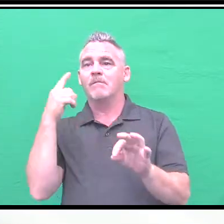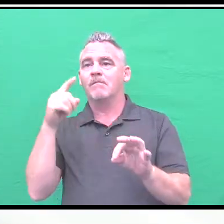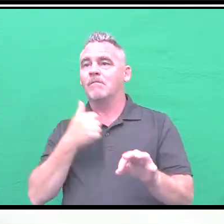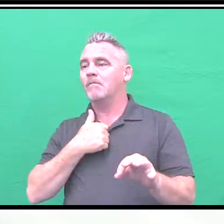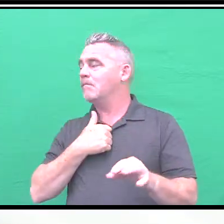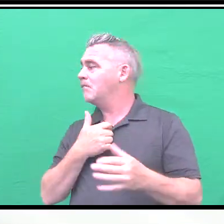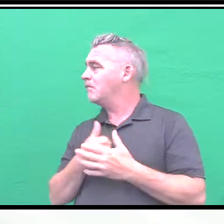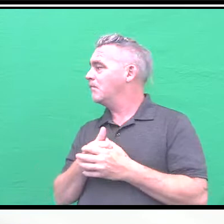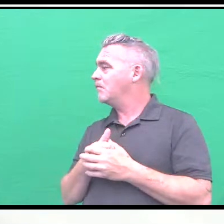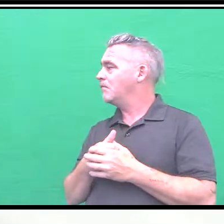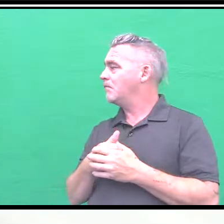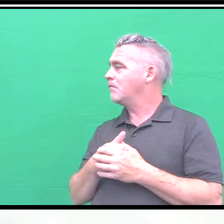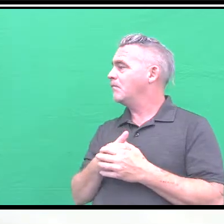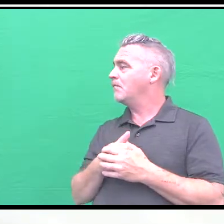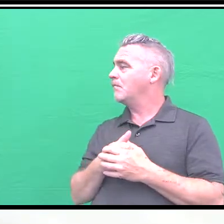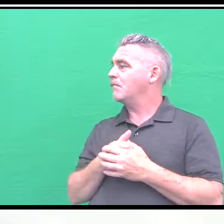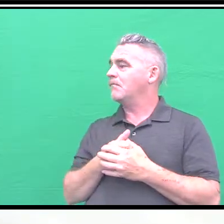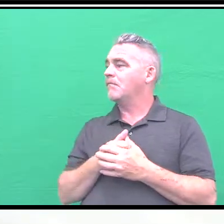Laura. Yeah.